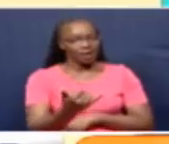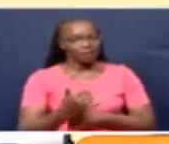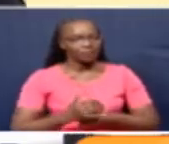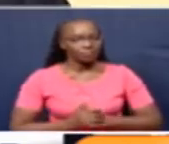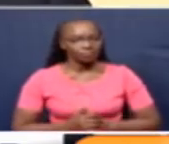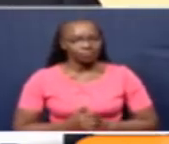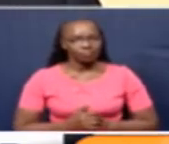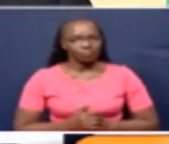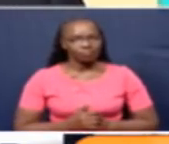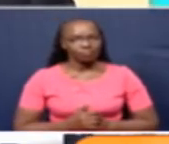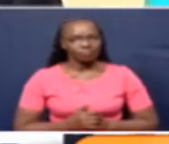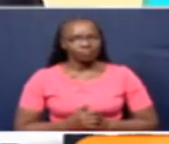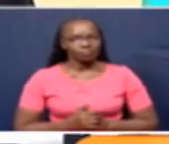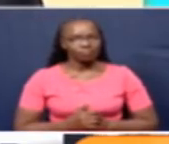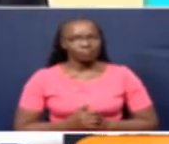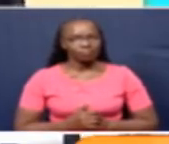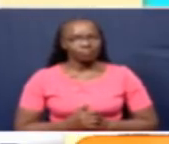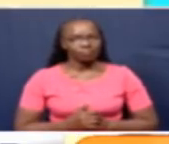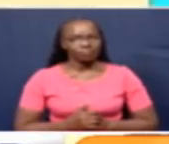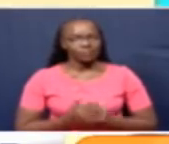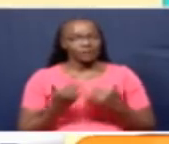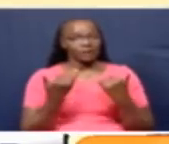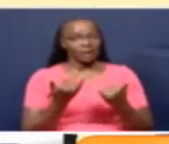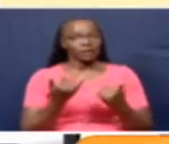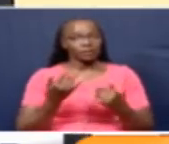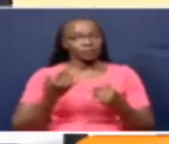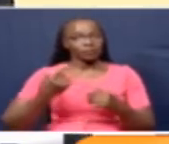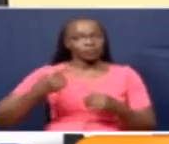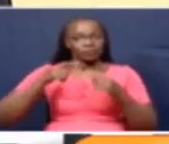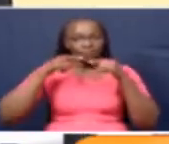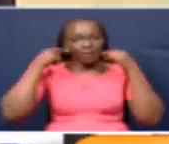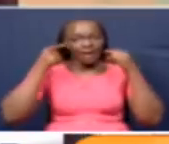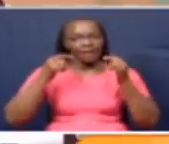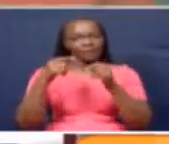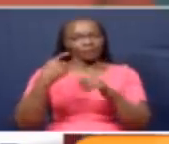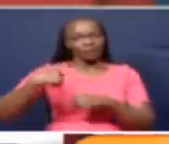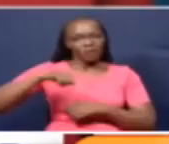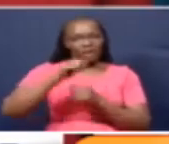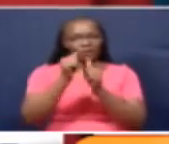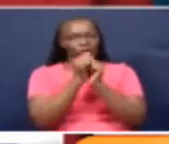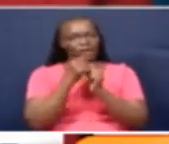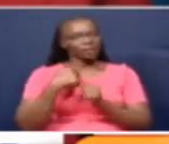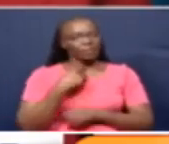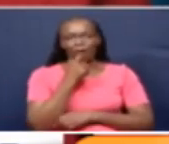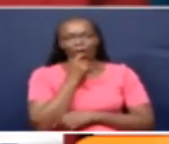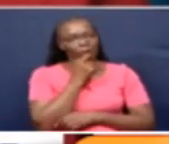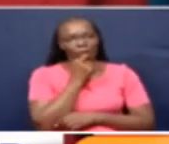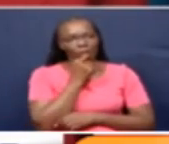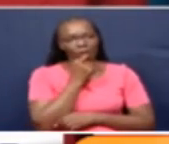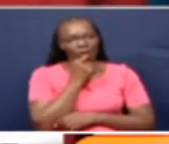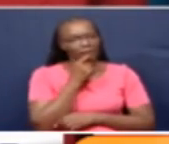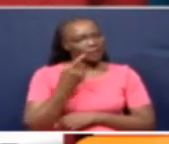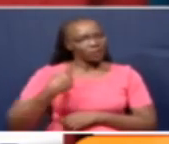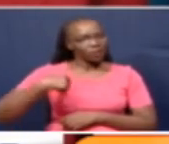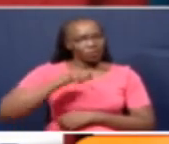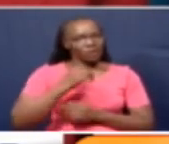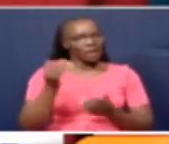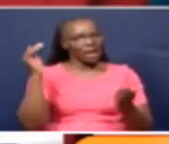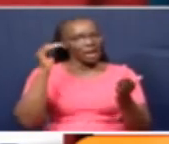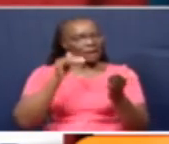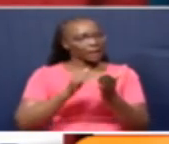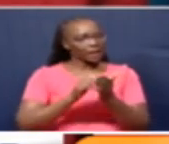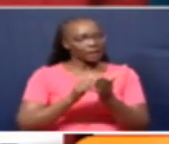A smile brought us together, and I was wondering whether we'd meet again